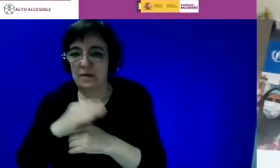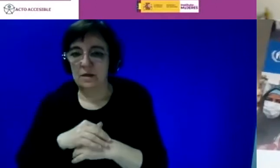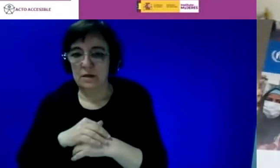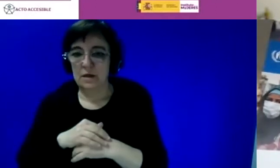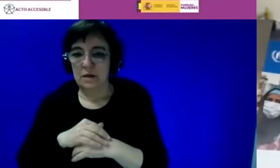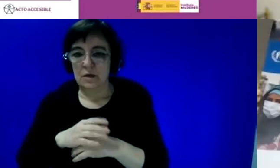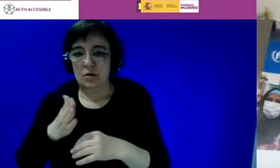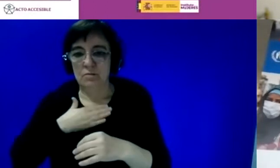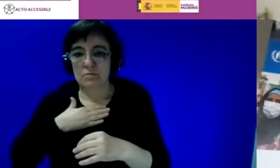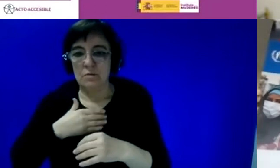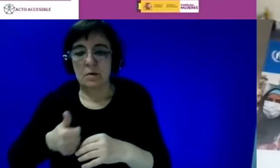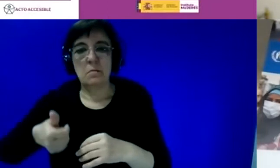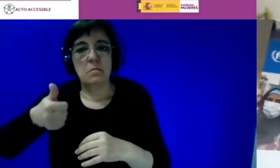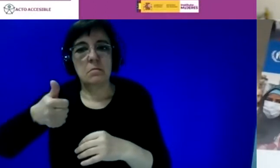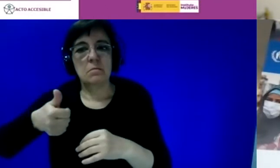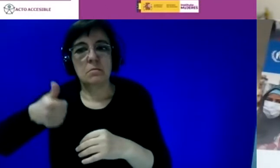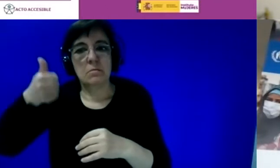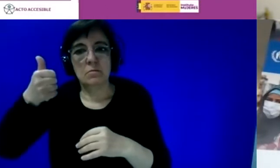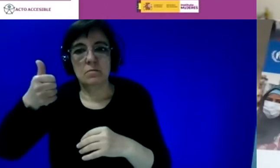disabilities,